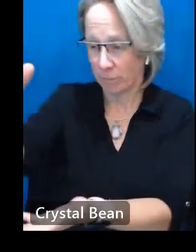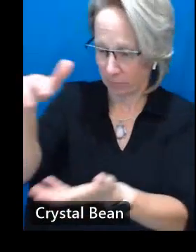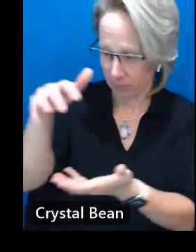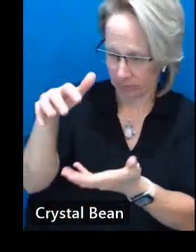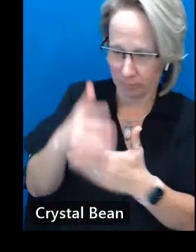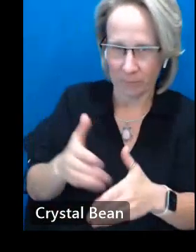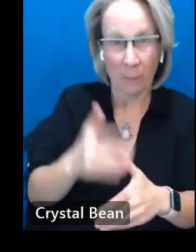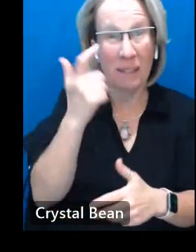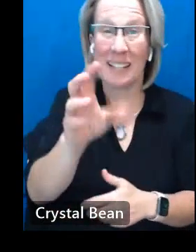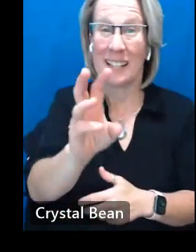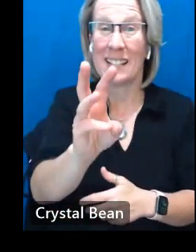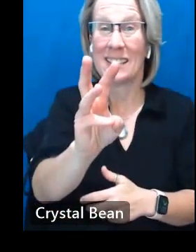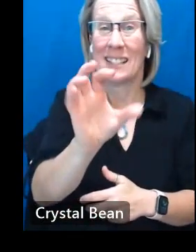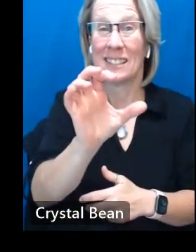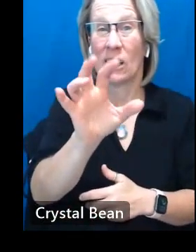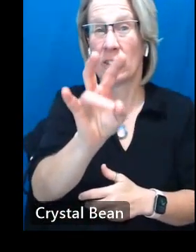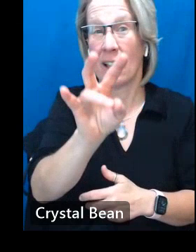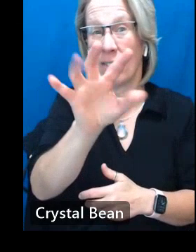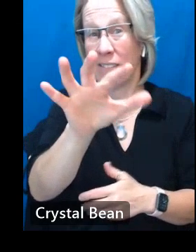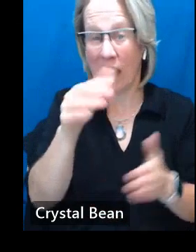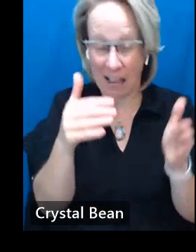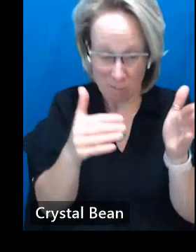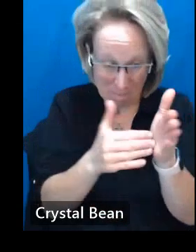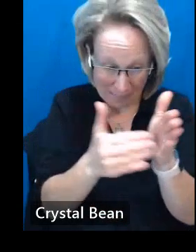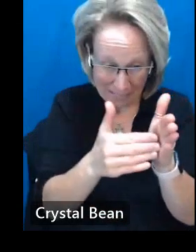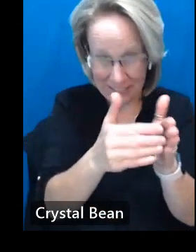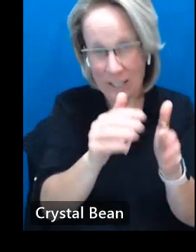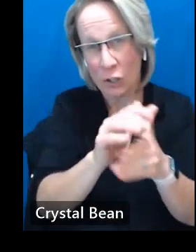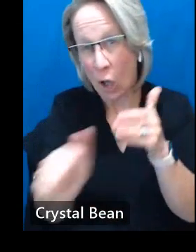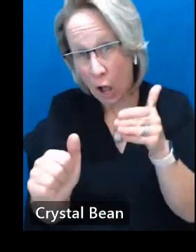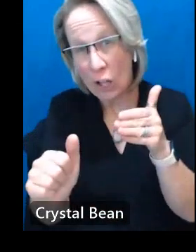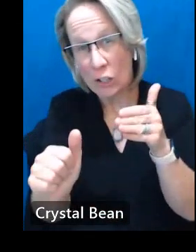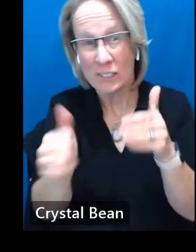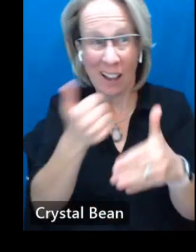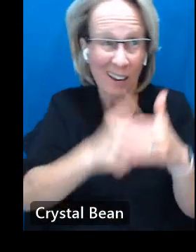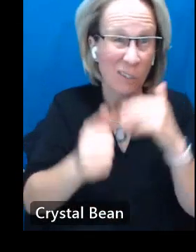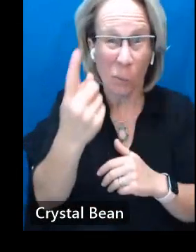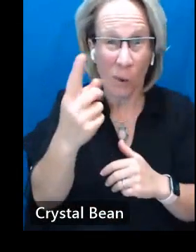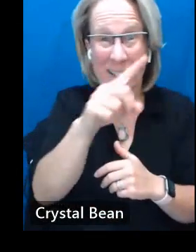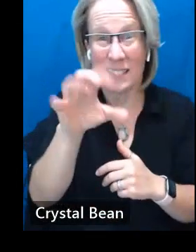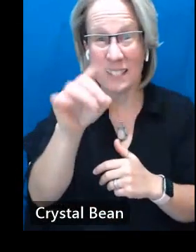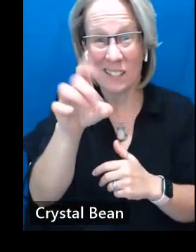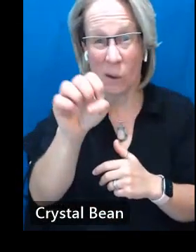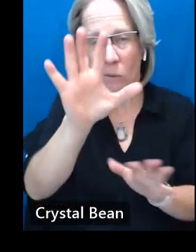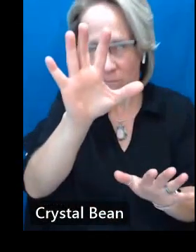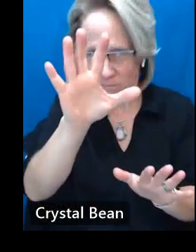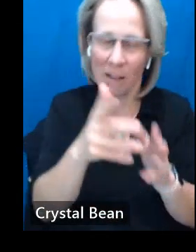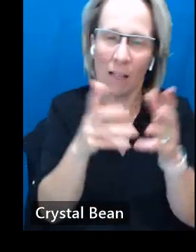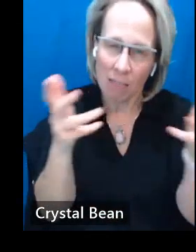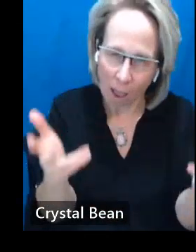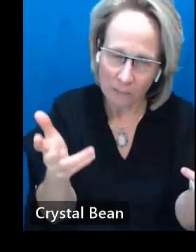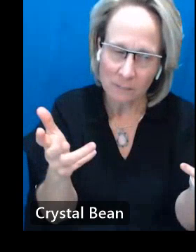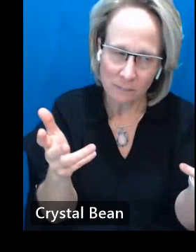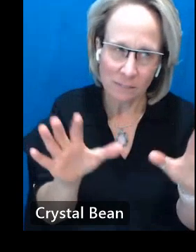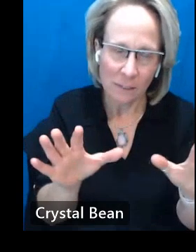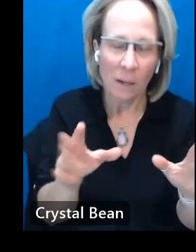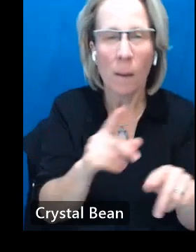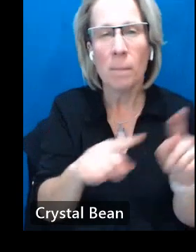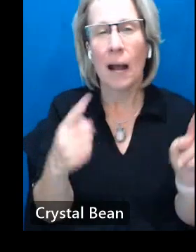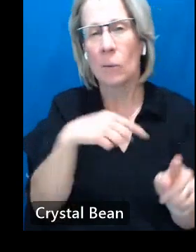million, if you're budgeting it in one Z code or whatever, is a lot to dump in. So but we can probably work with you